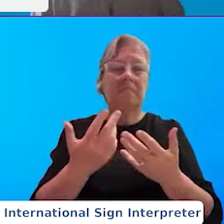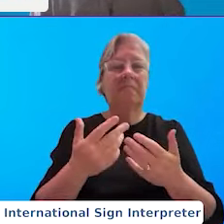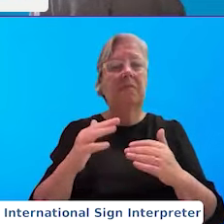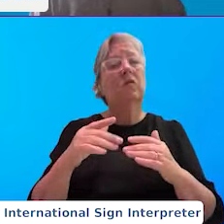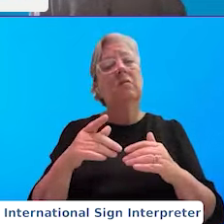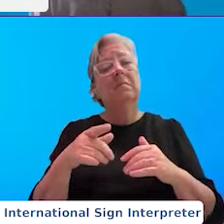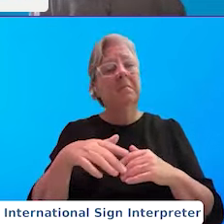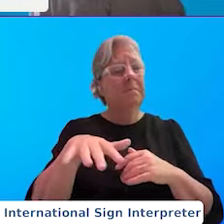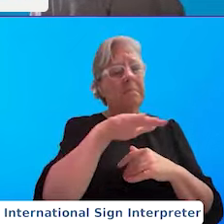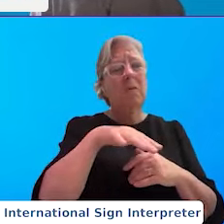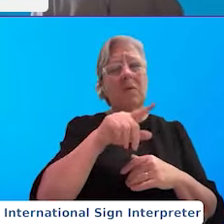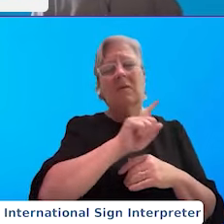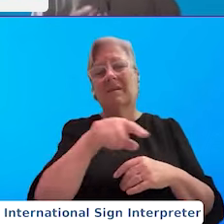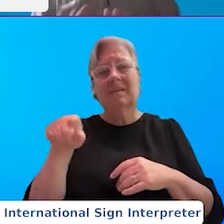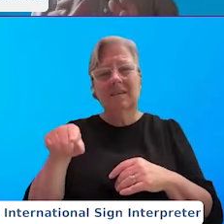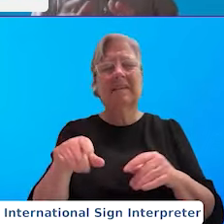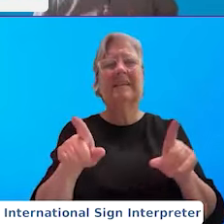needs assessments are really essential.